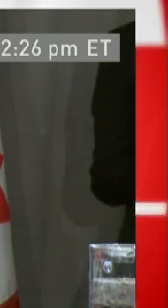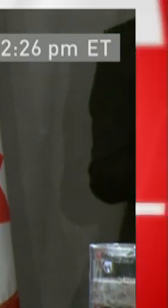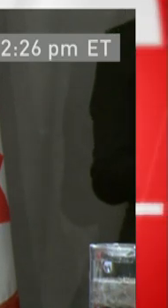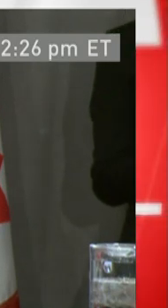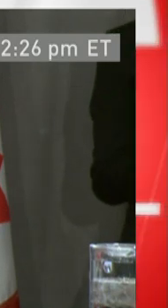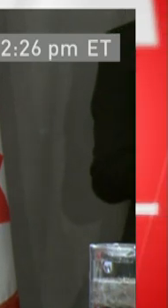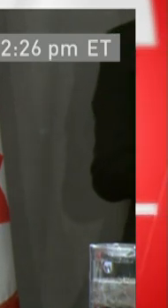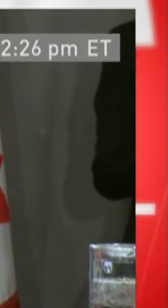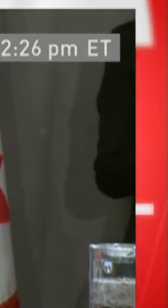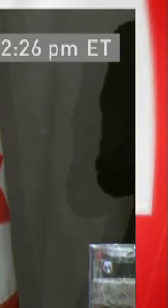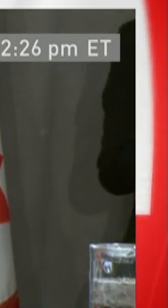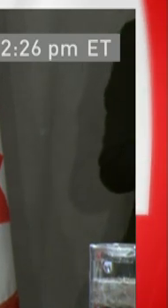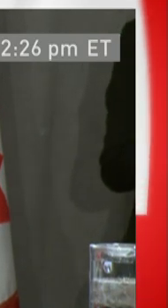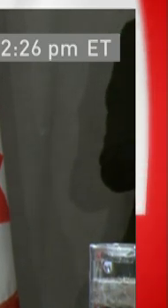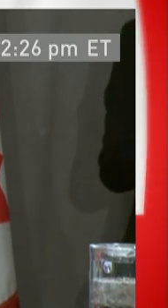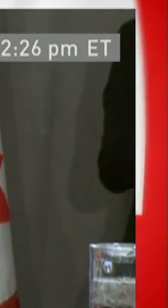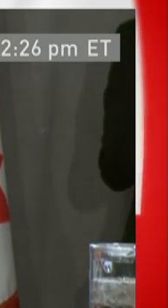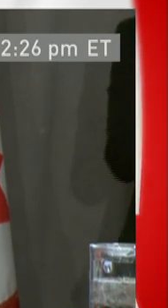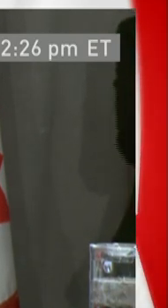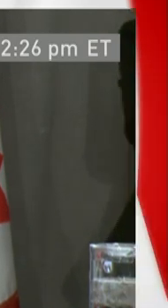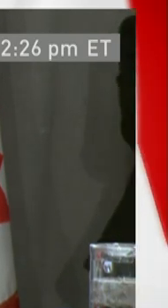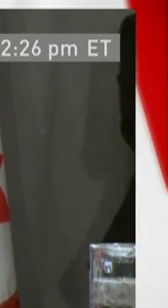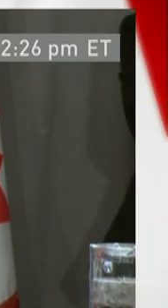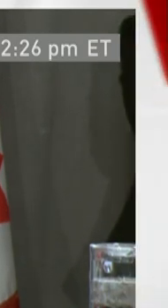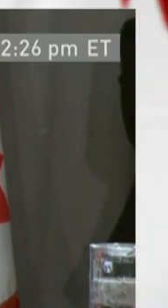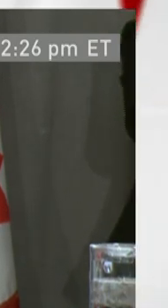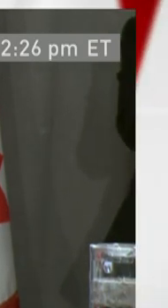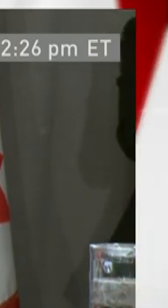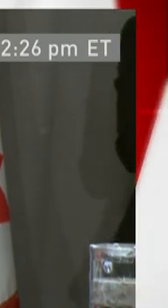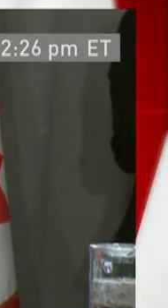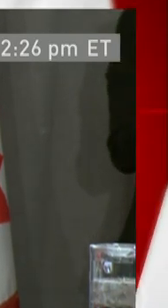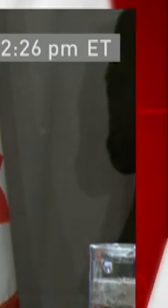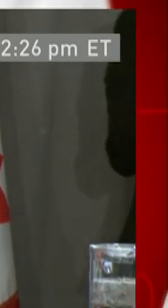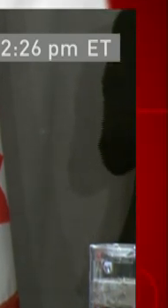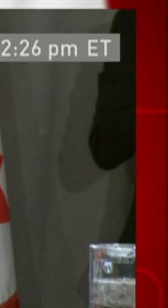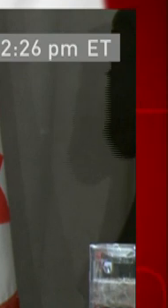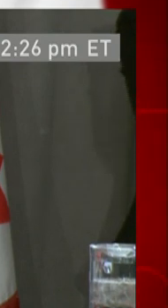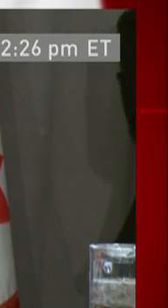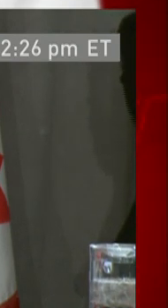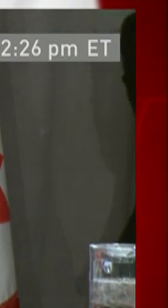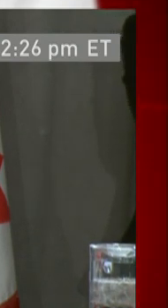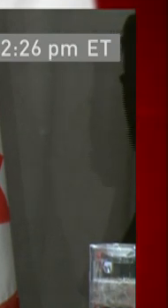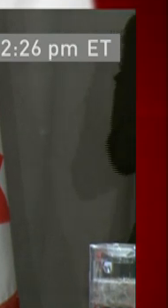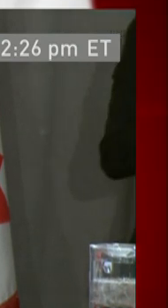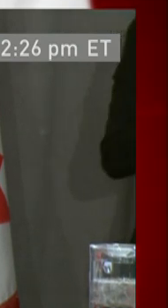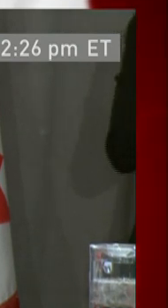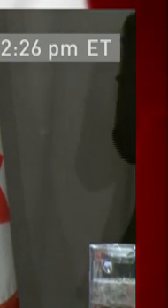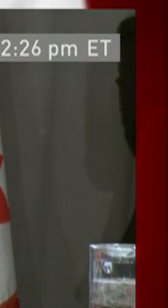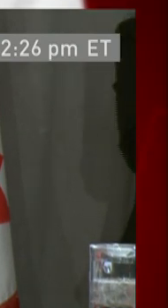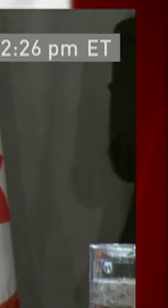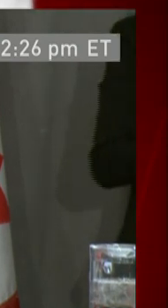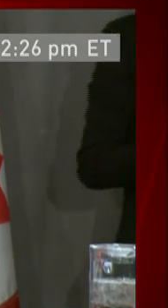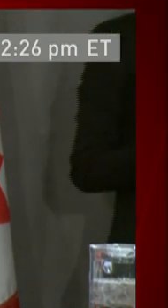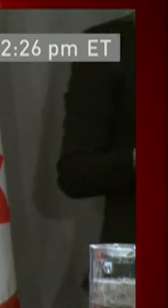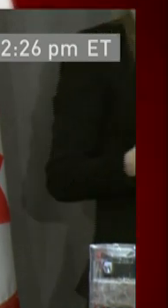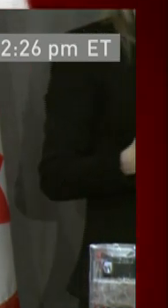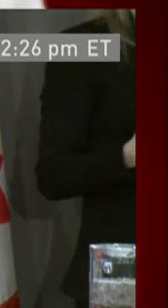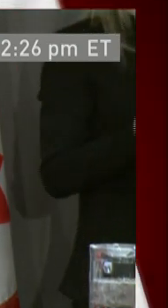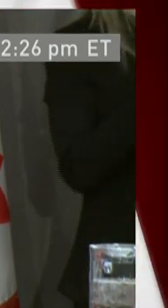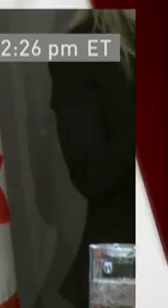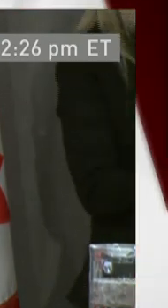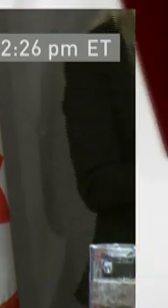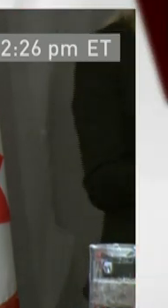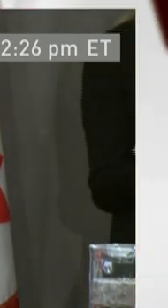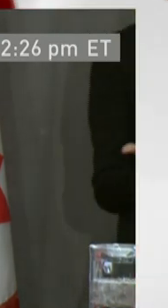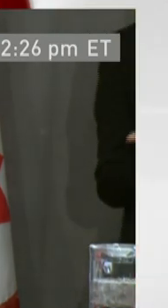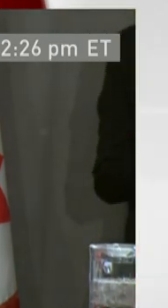right away. But and so the system must be taking a terrific amount of traffic in this situation.